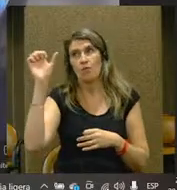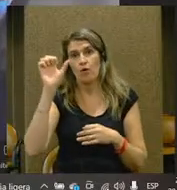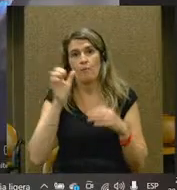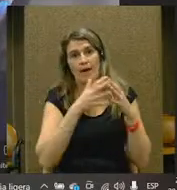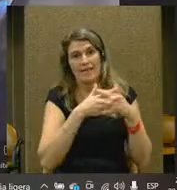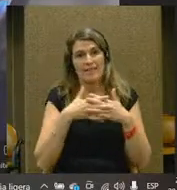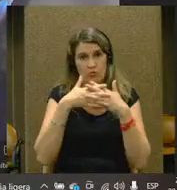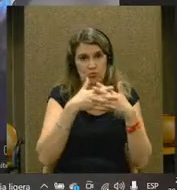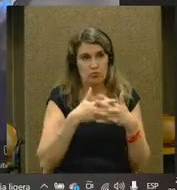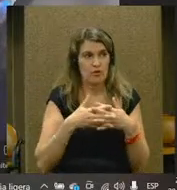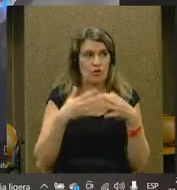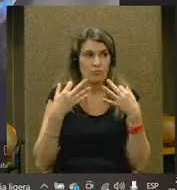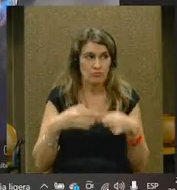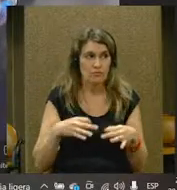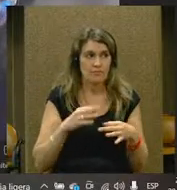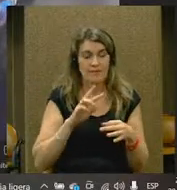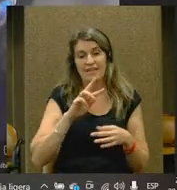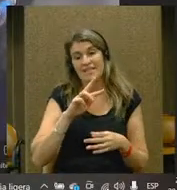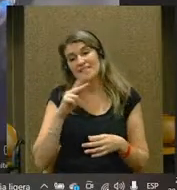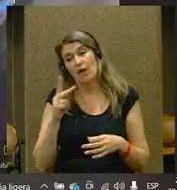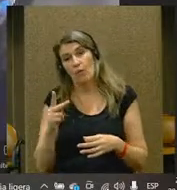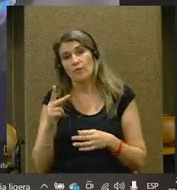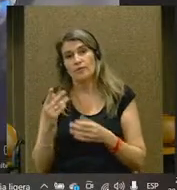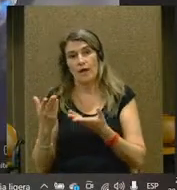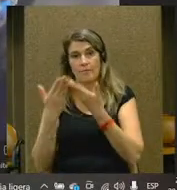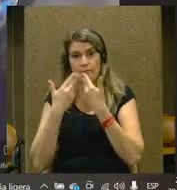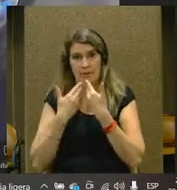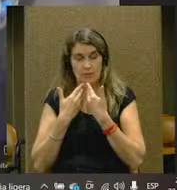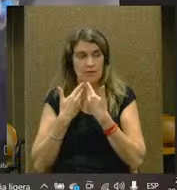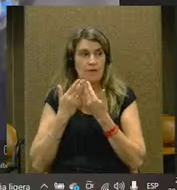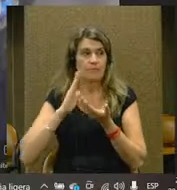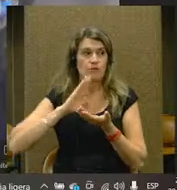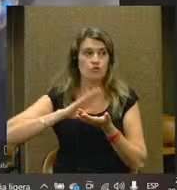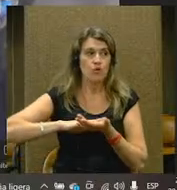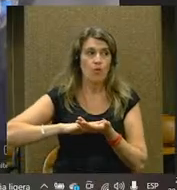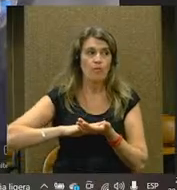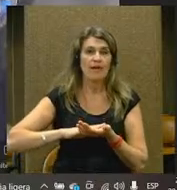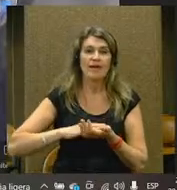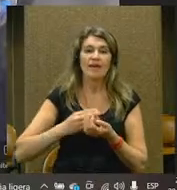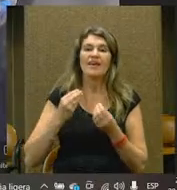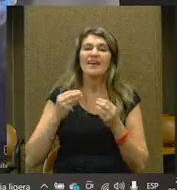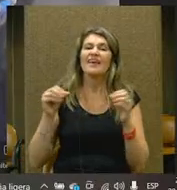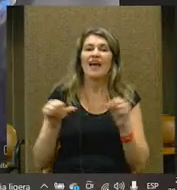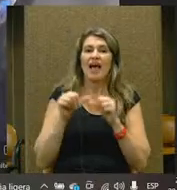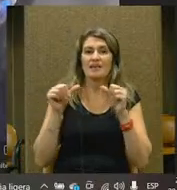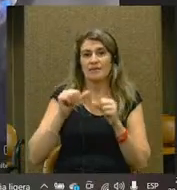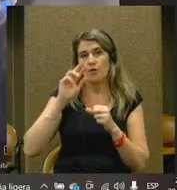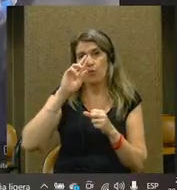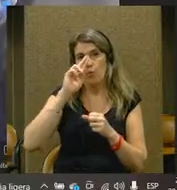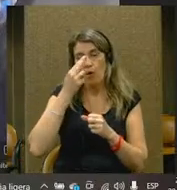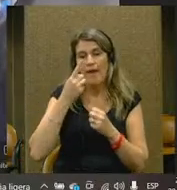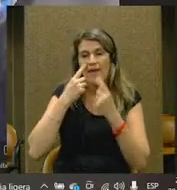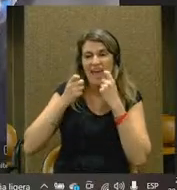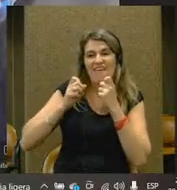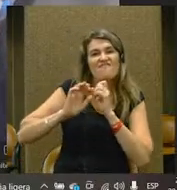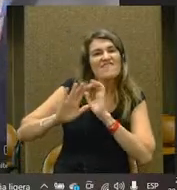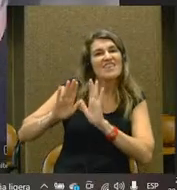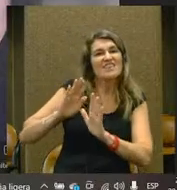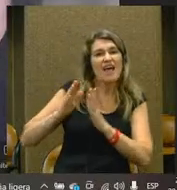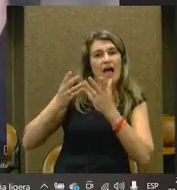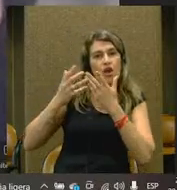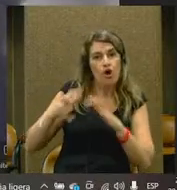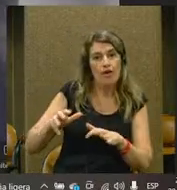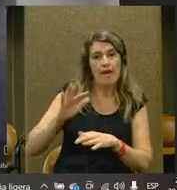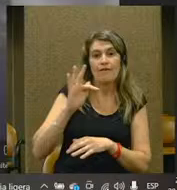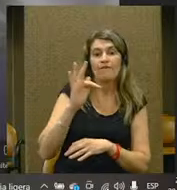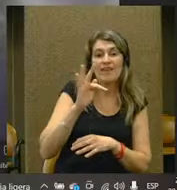the second one is about what could Uruguay do to avoid the entry of fentanyl in the country and to prevent